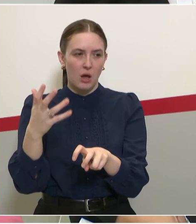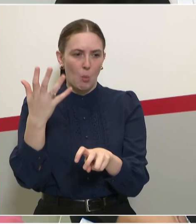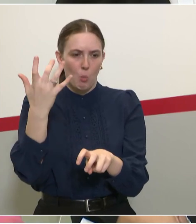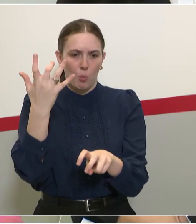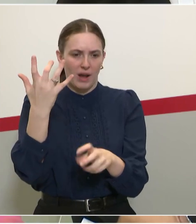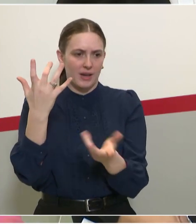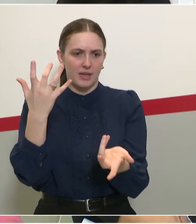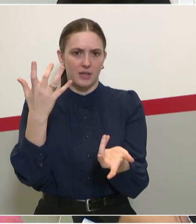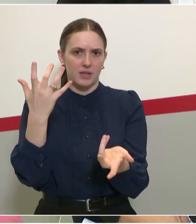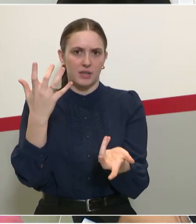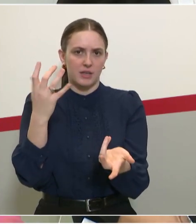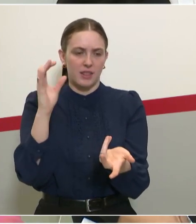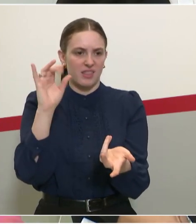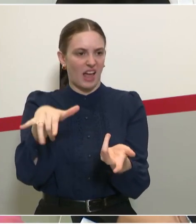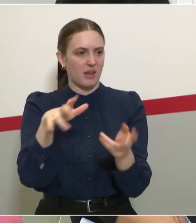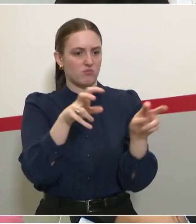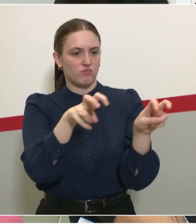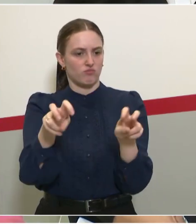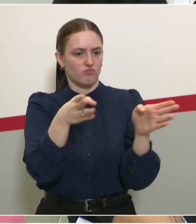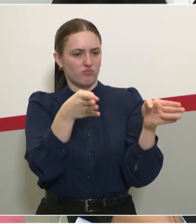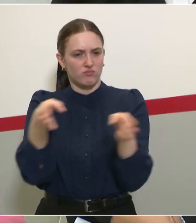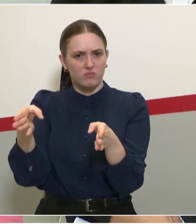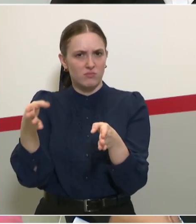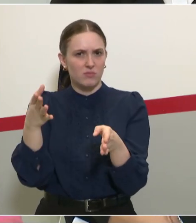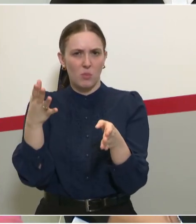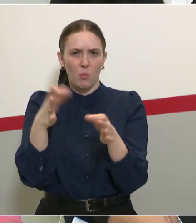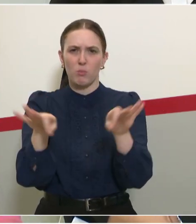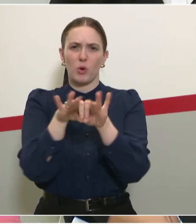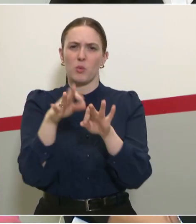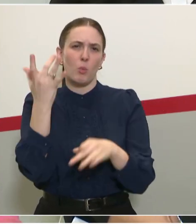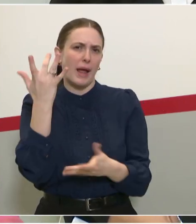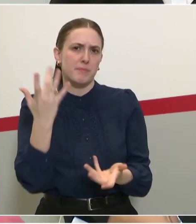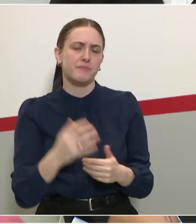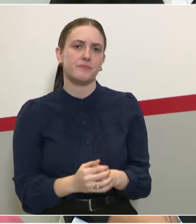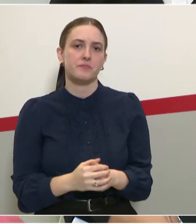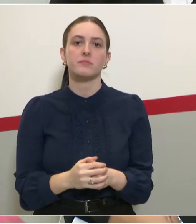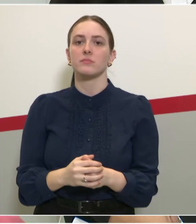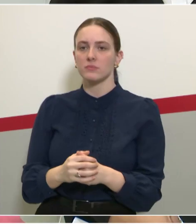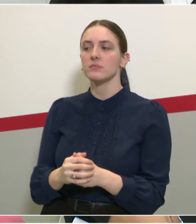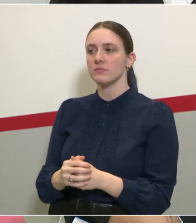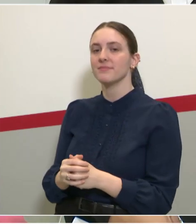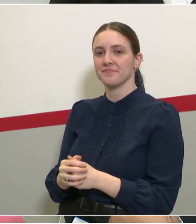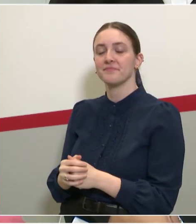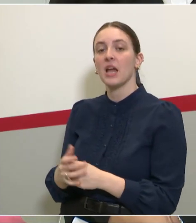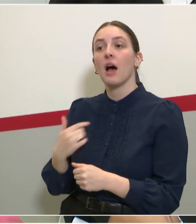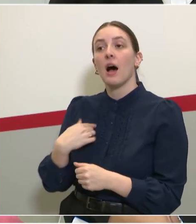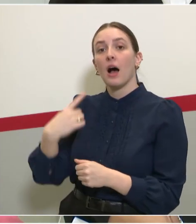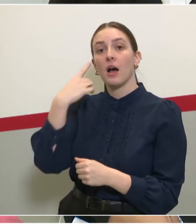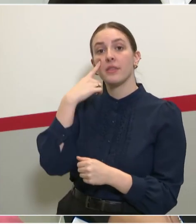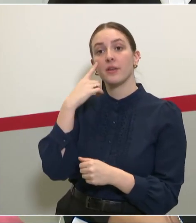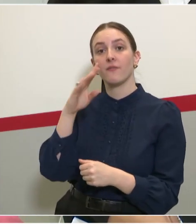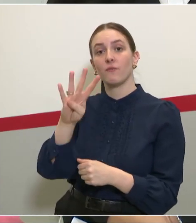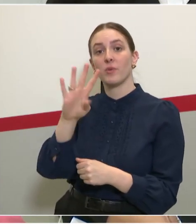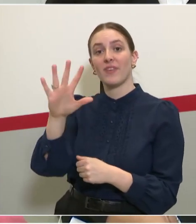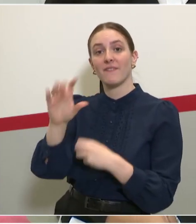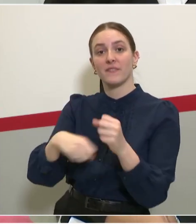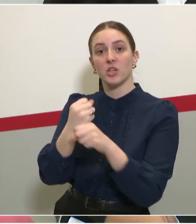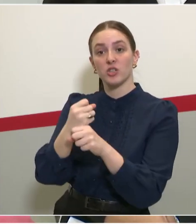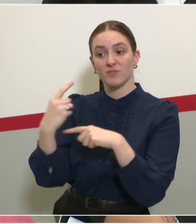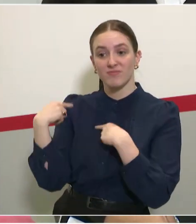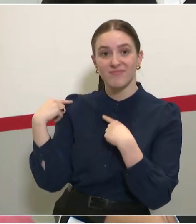that trajectory is so valuable to this program? Well, I think over the 45 years,